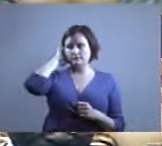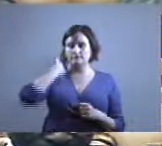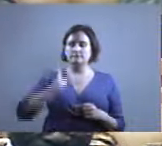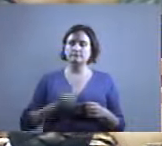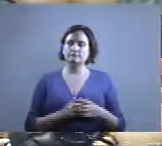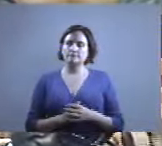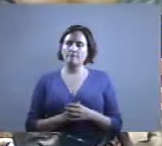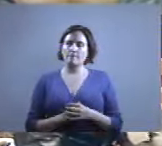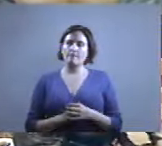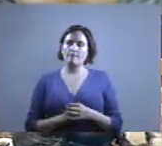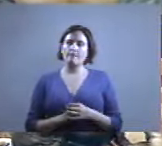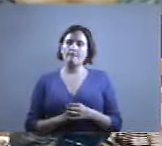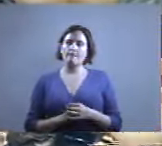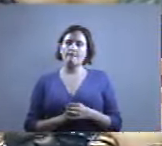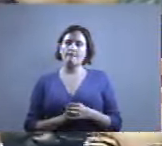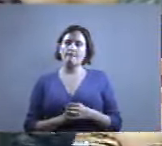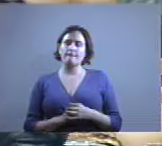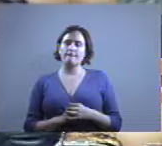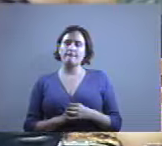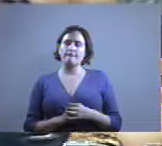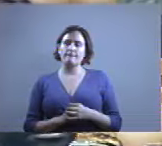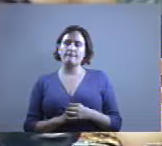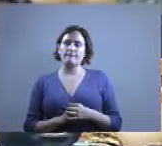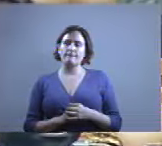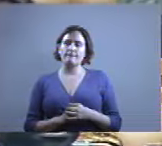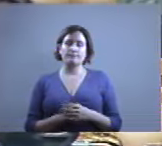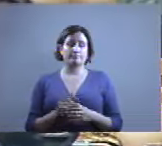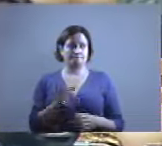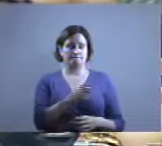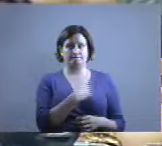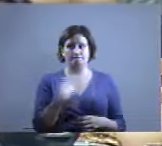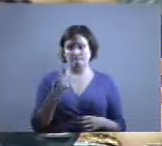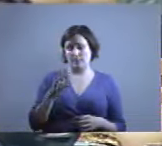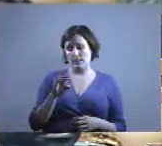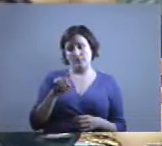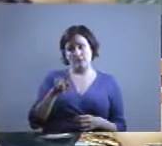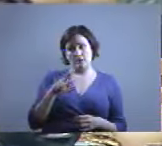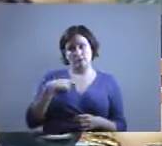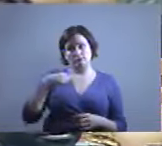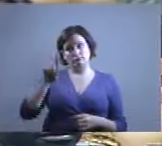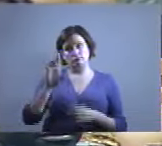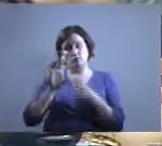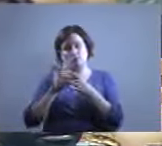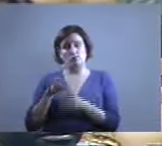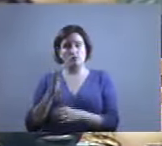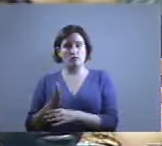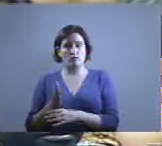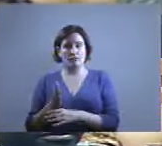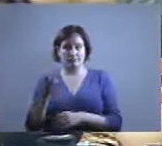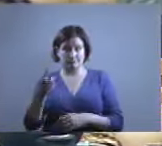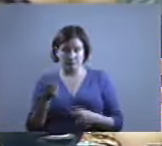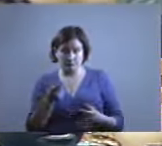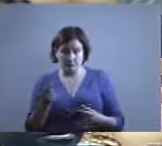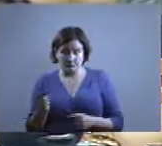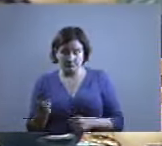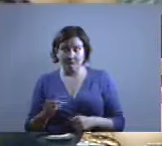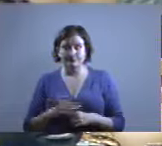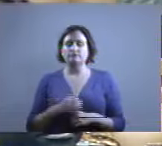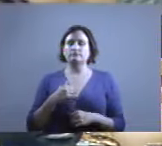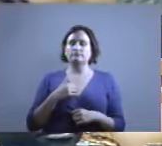engage in the constituency work that we all do as members of Parliament, that we indicate to the public of